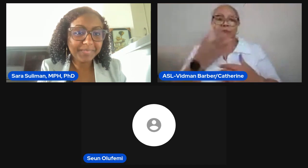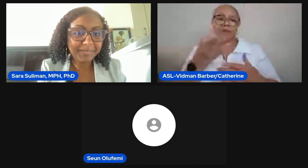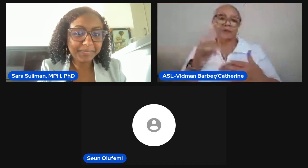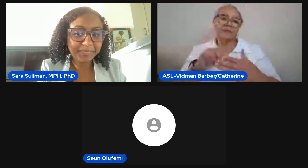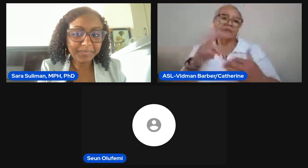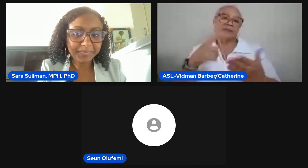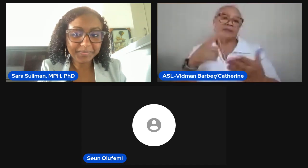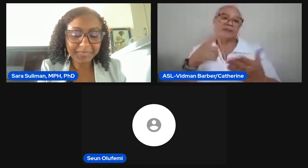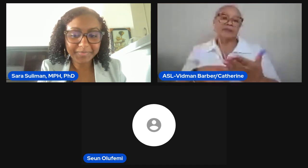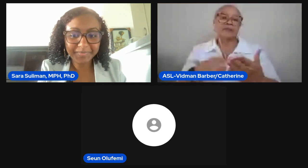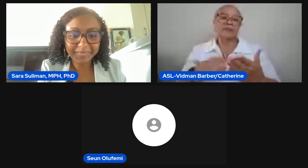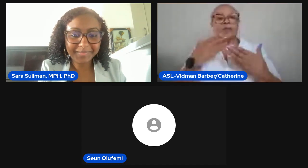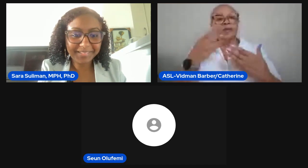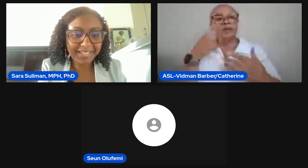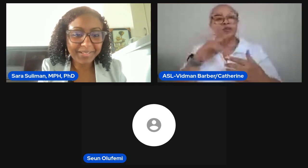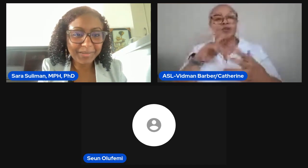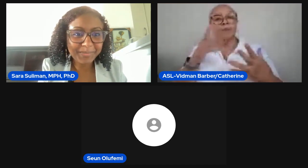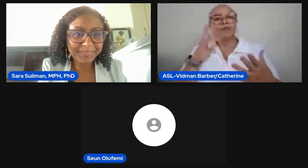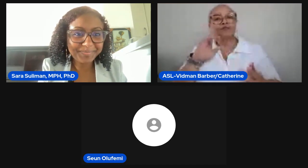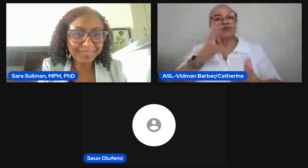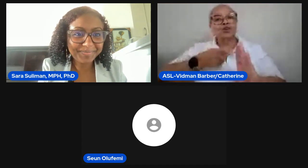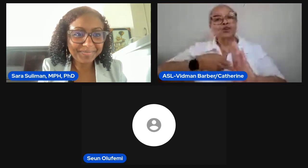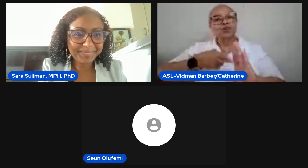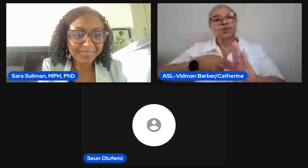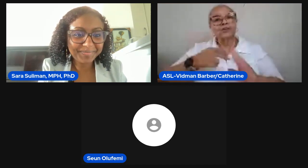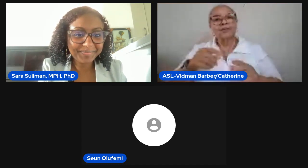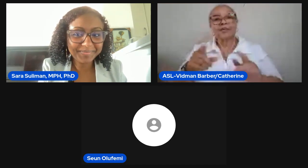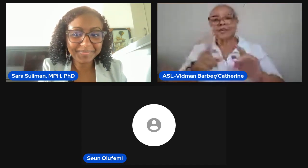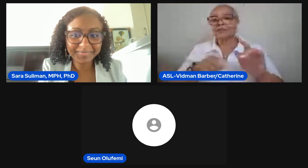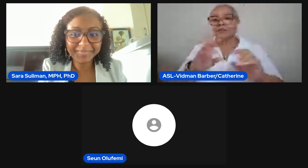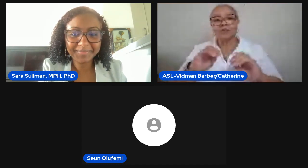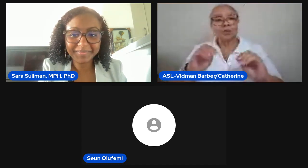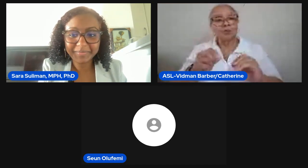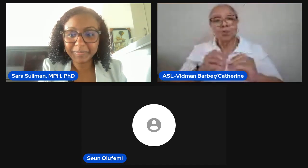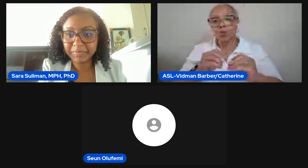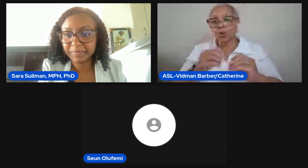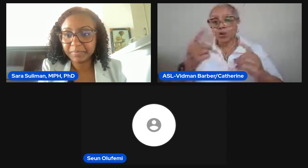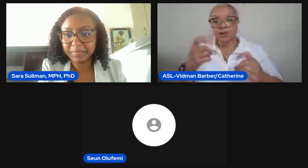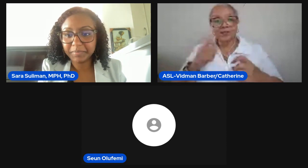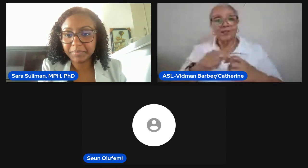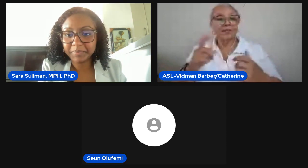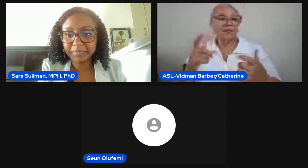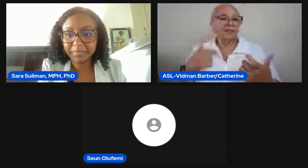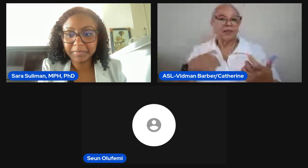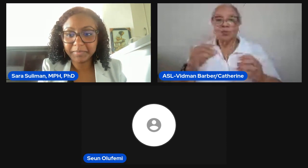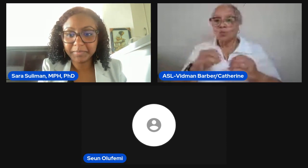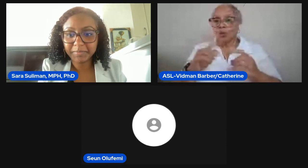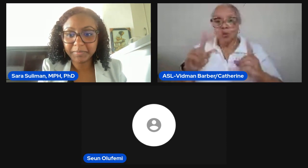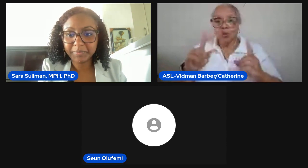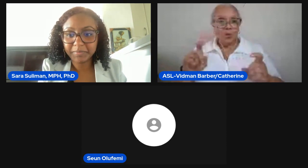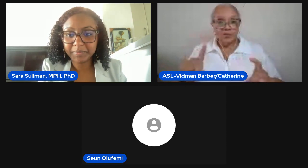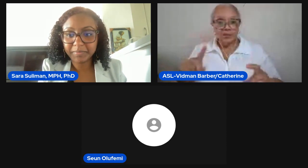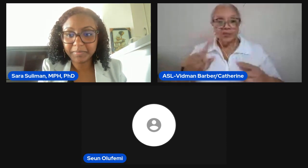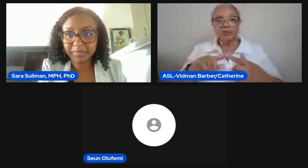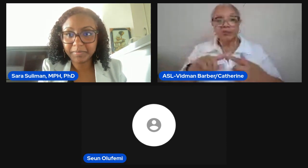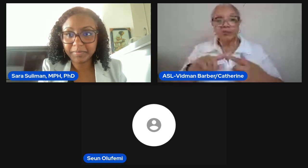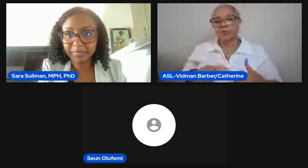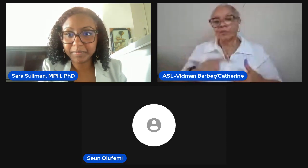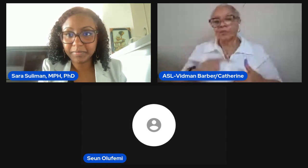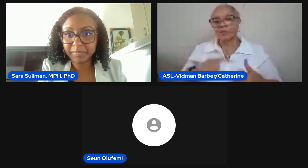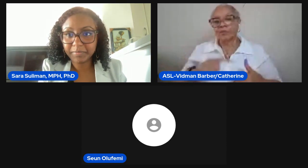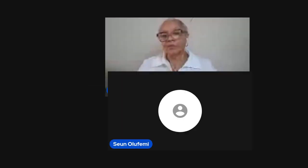So thank you so much for joining. In the absence of no other question, or do we still have any other question? So we could just let Dr. Sarah